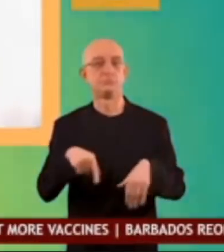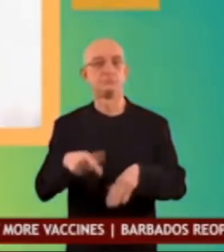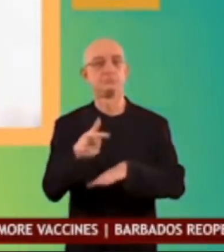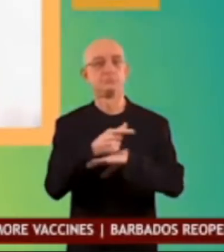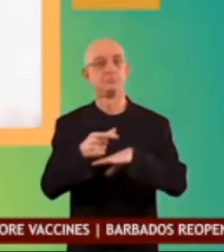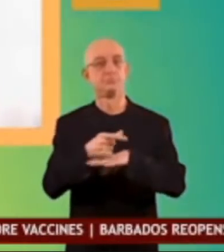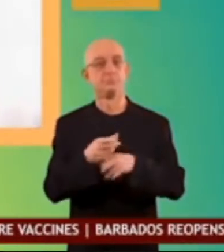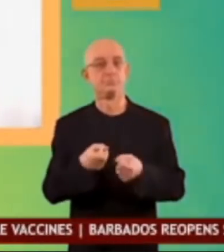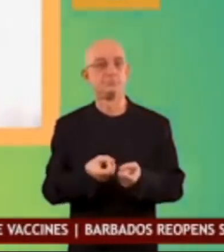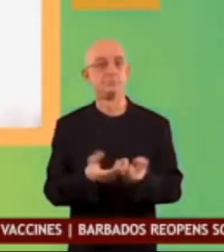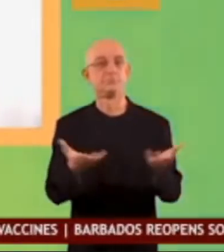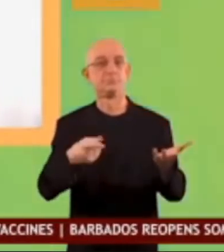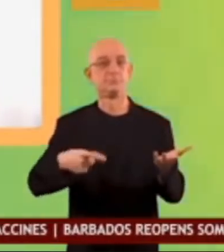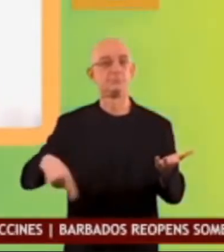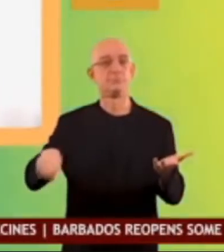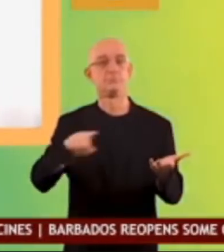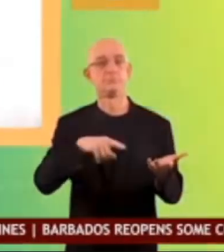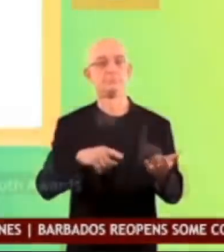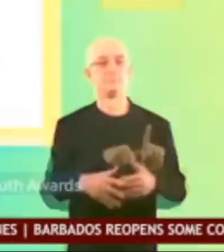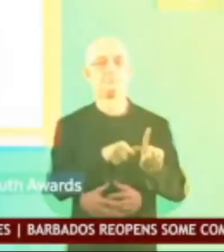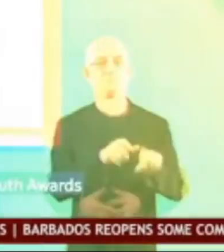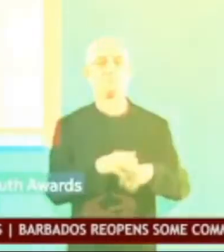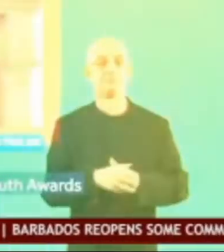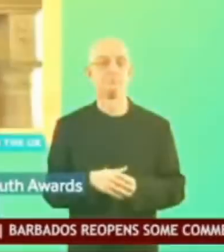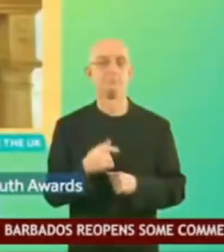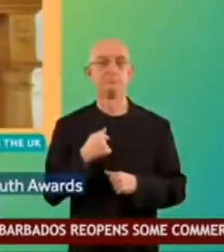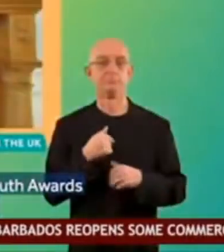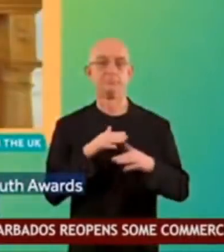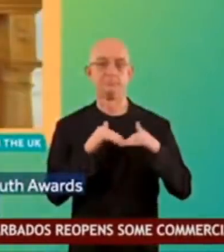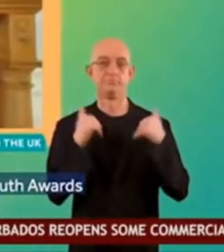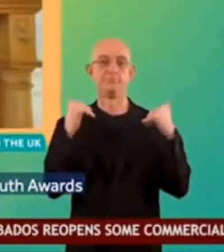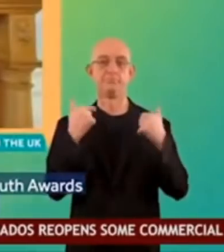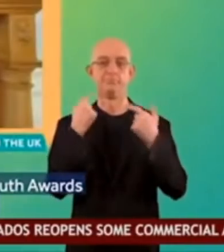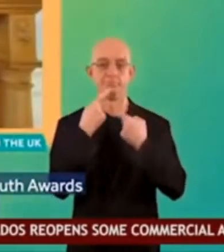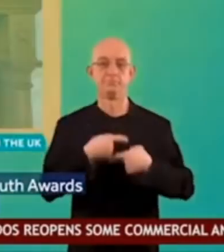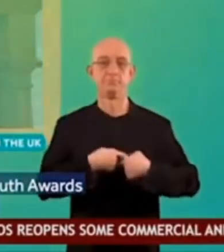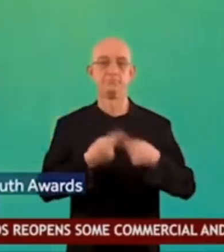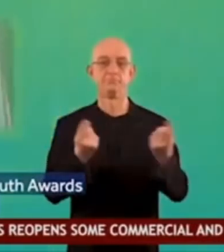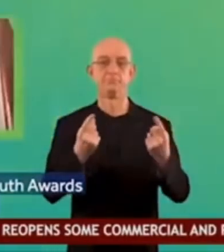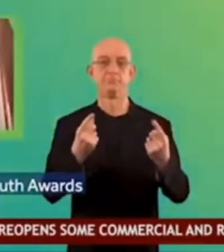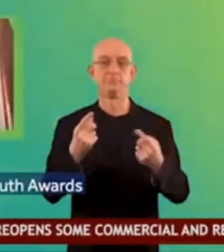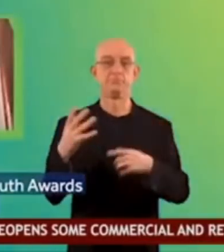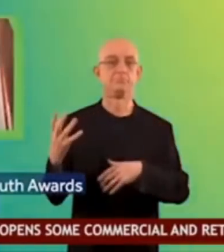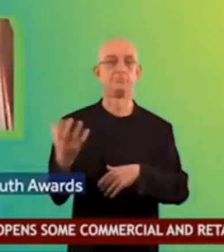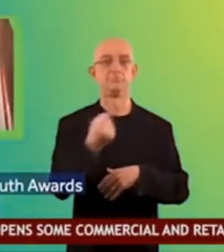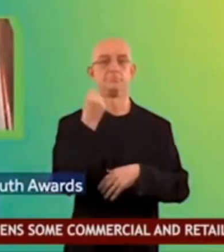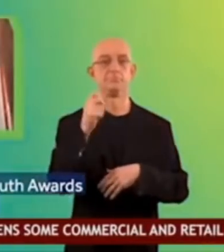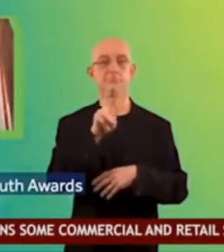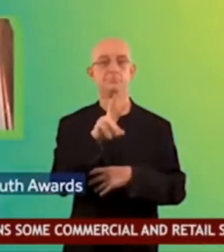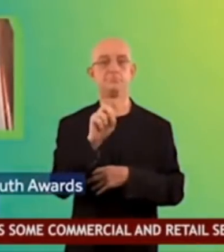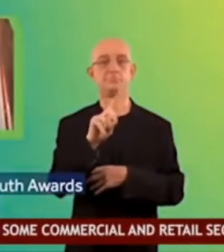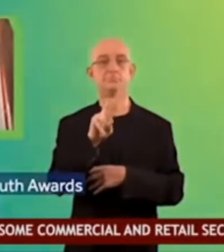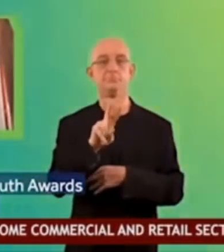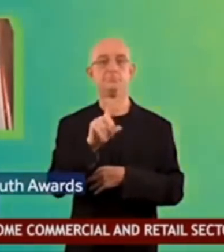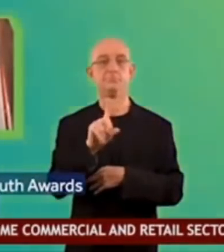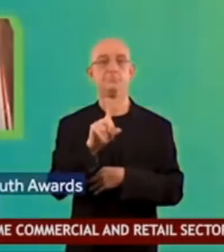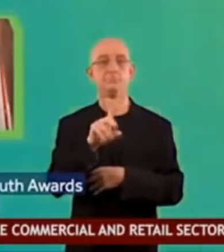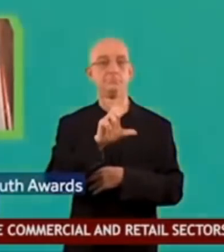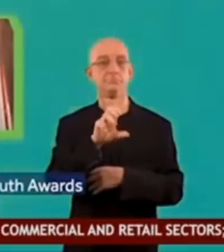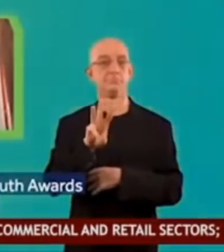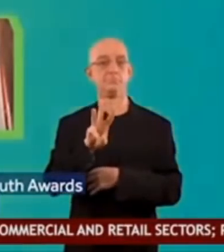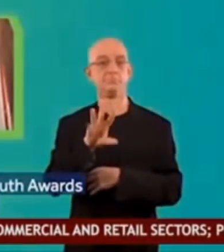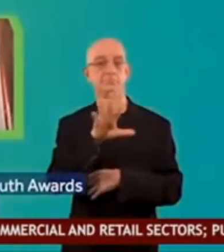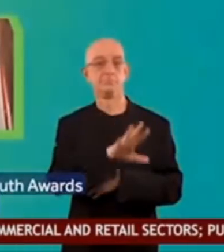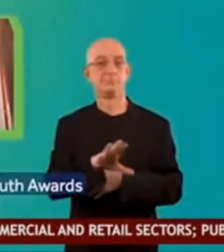agricultural development in Grenada. I am delighted to announce that the Commonwealth Youth Awards 2021